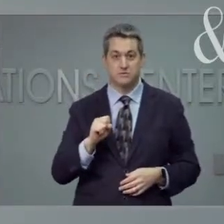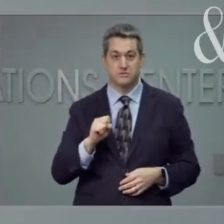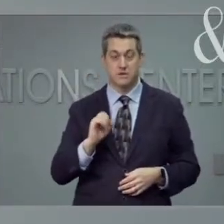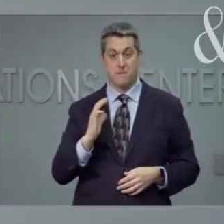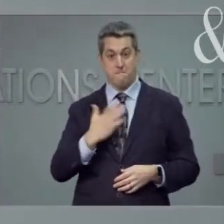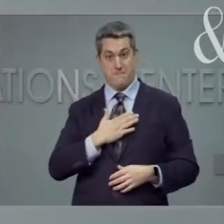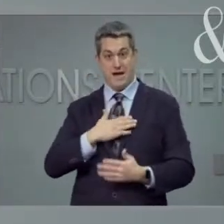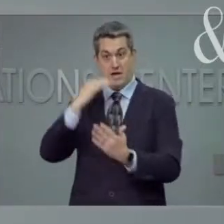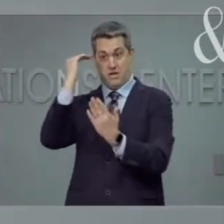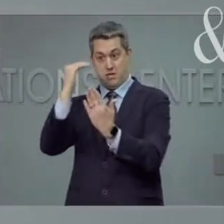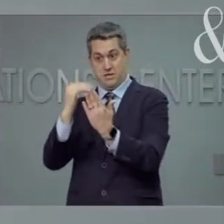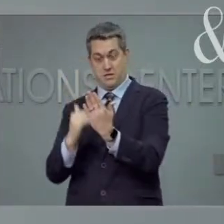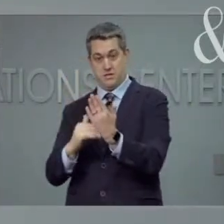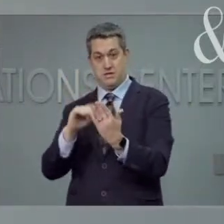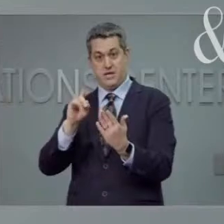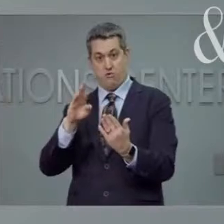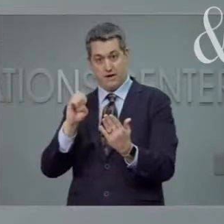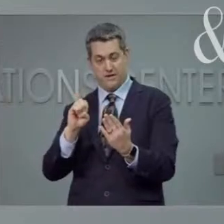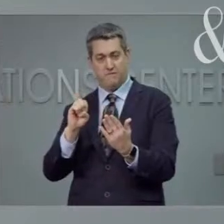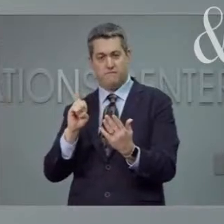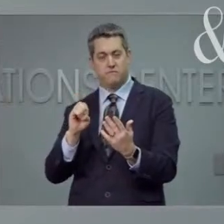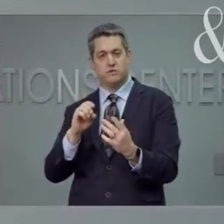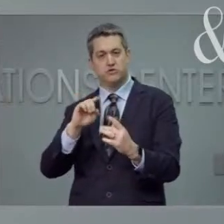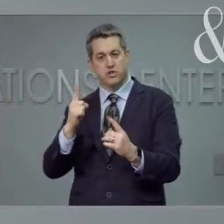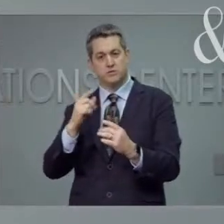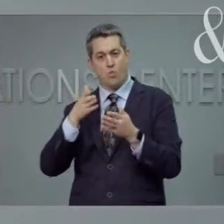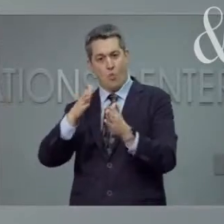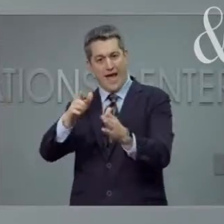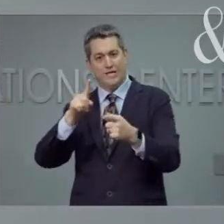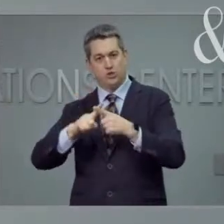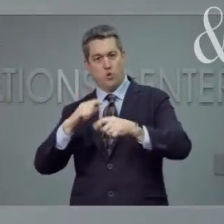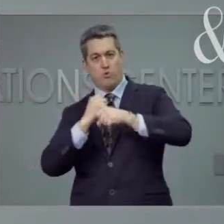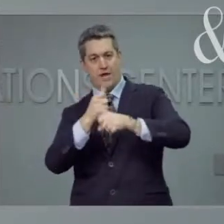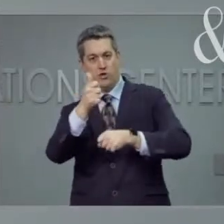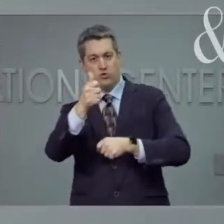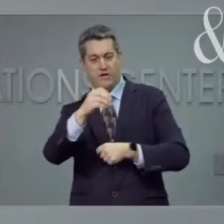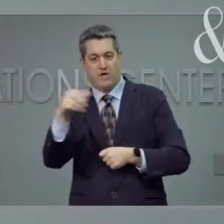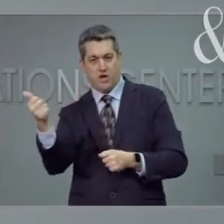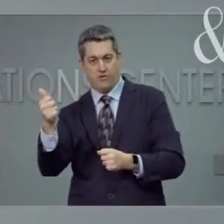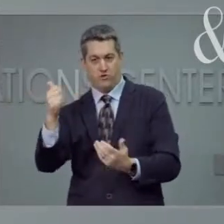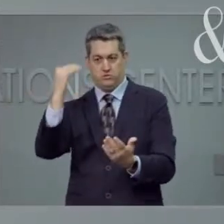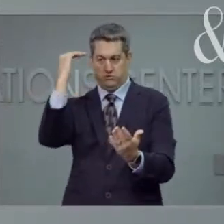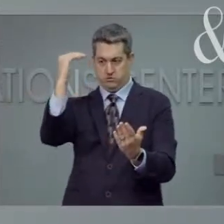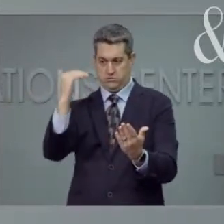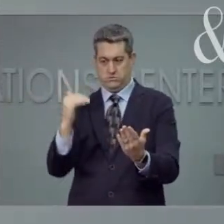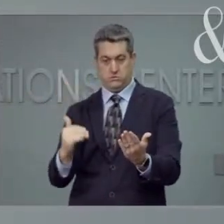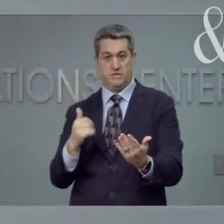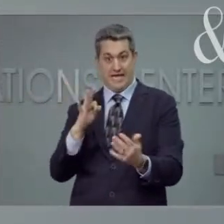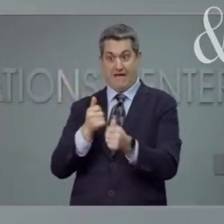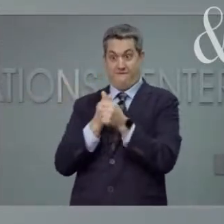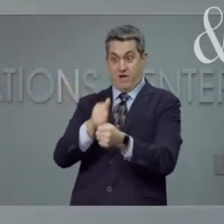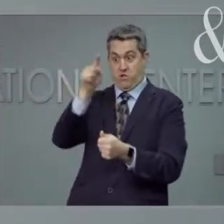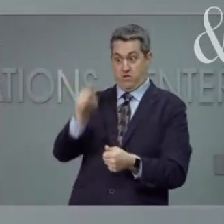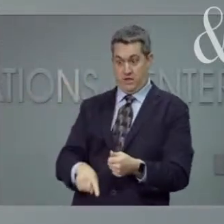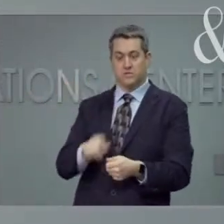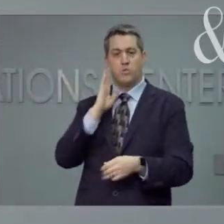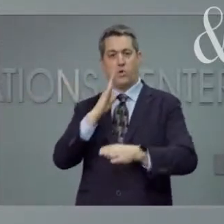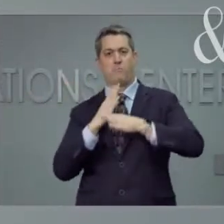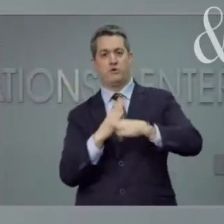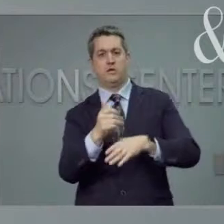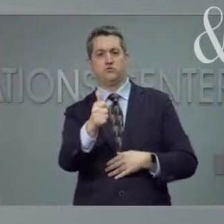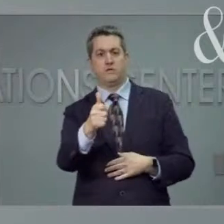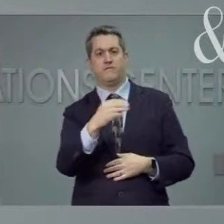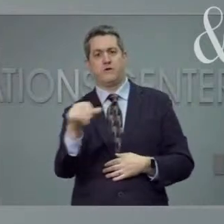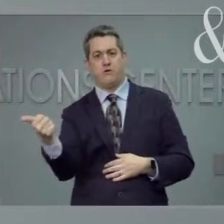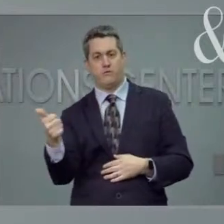detail immediate actions that folks can take and how to protect themselves, their family members, their friends, their